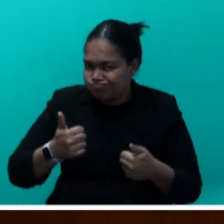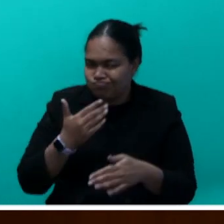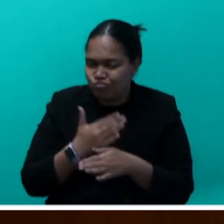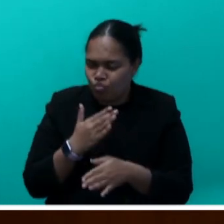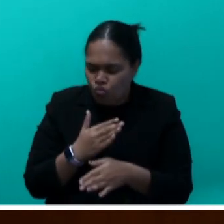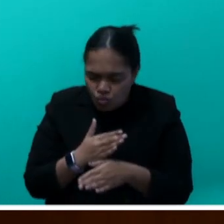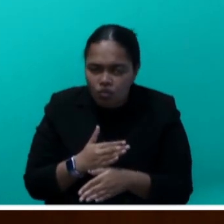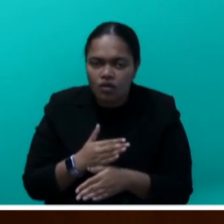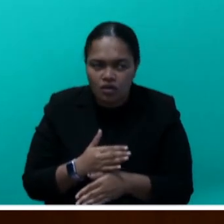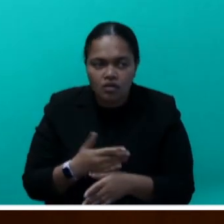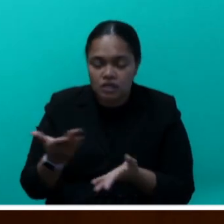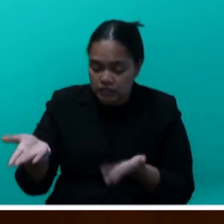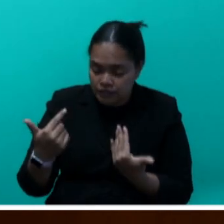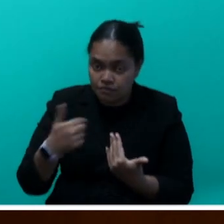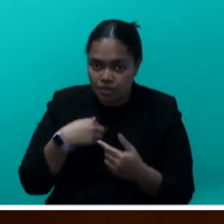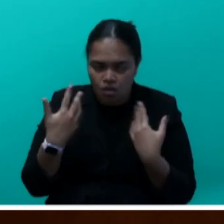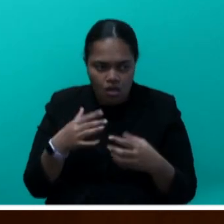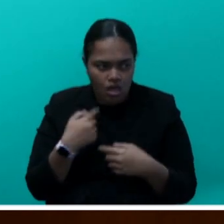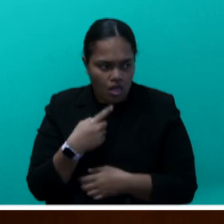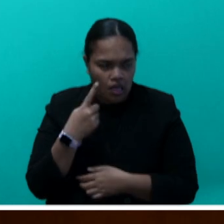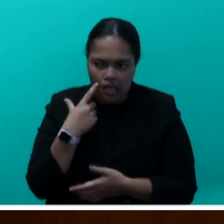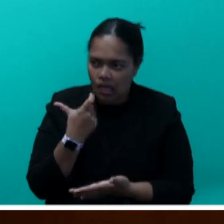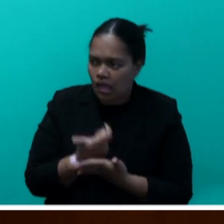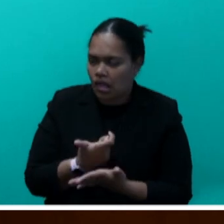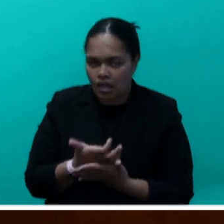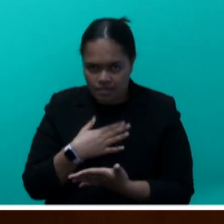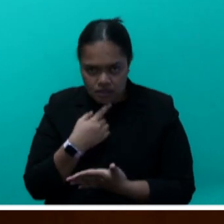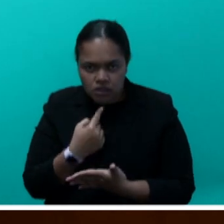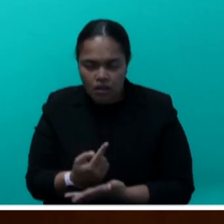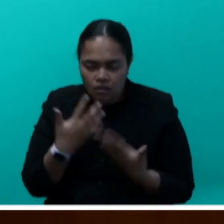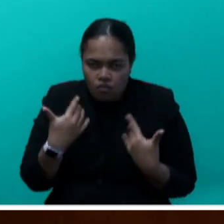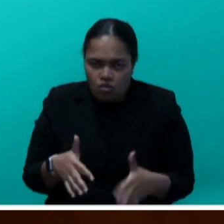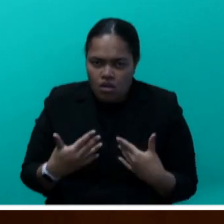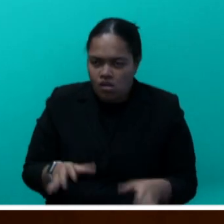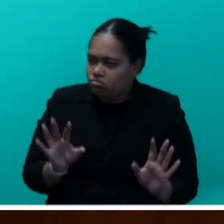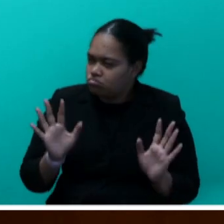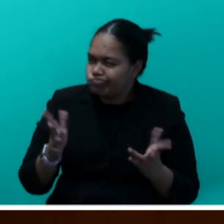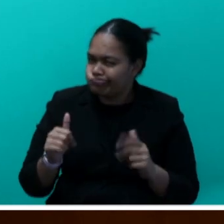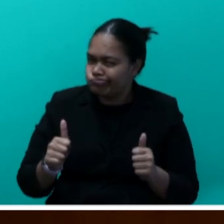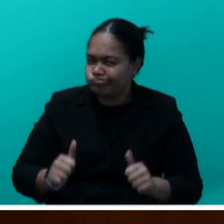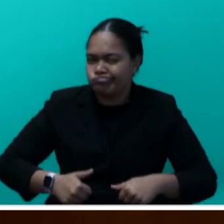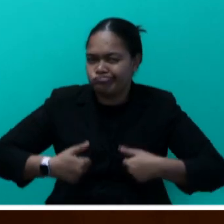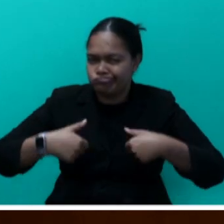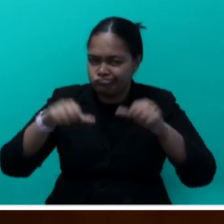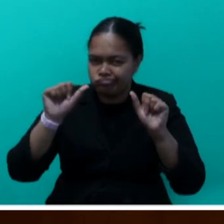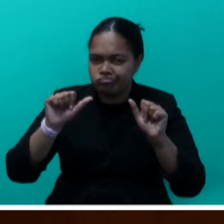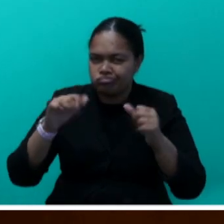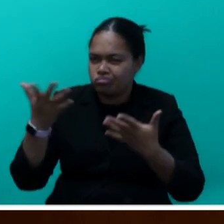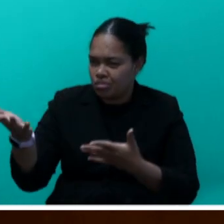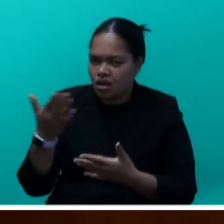The visit gave me the privilege to witness for myself the remarkable progress that has been achieved by